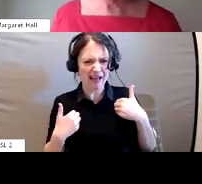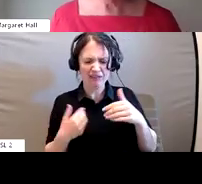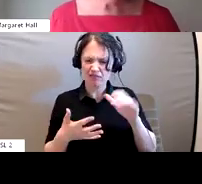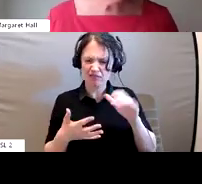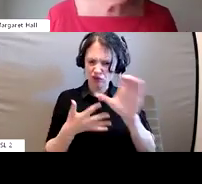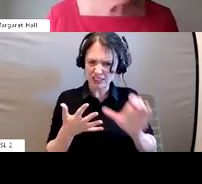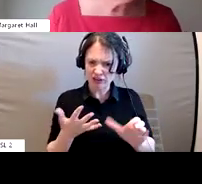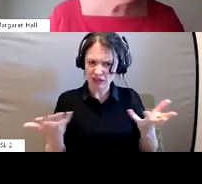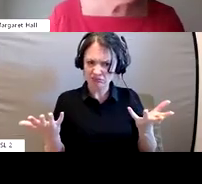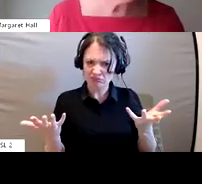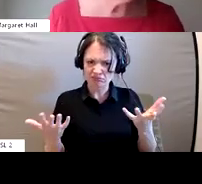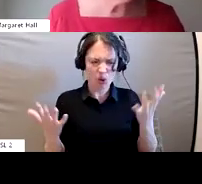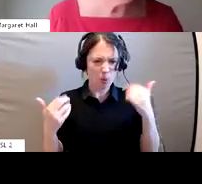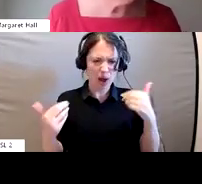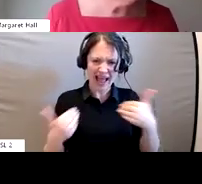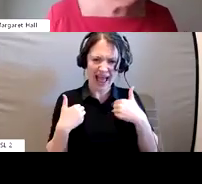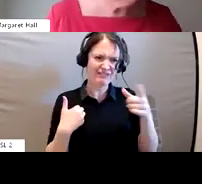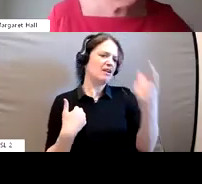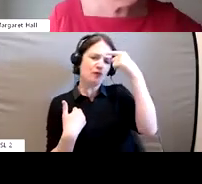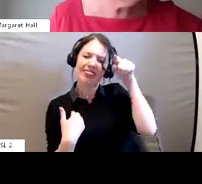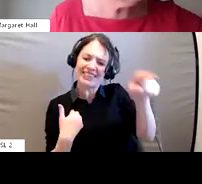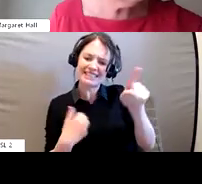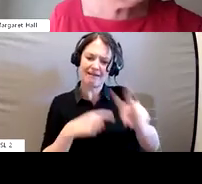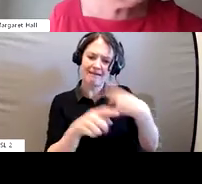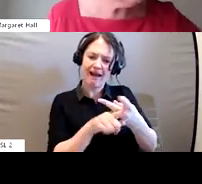criteria in coercive control?